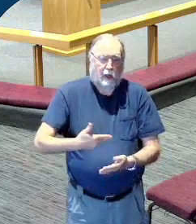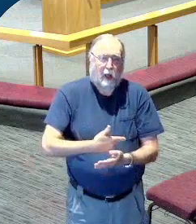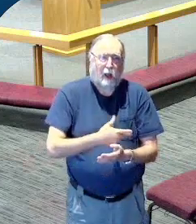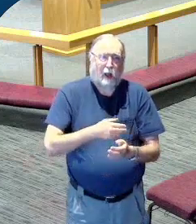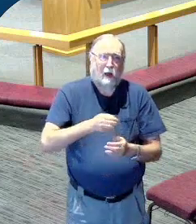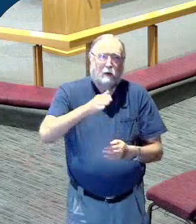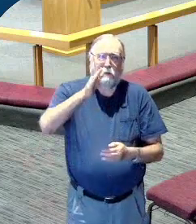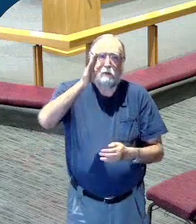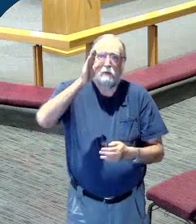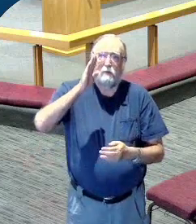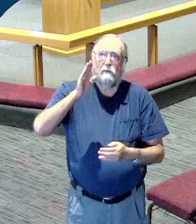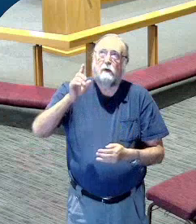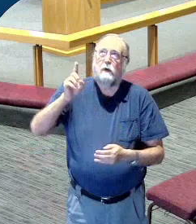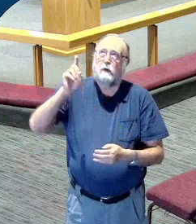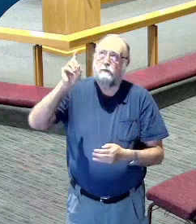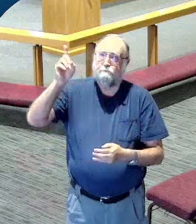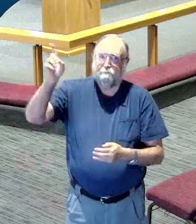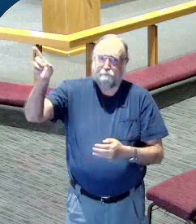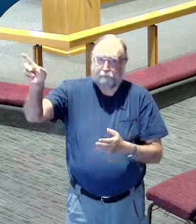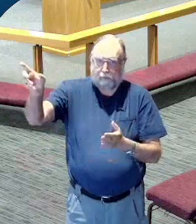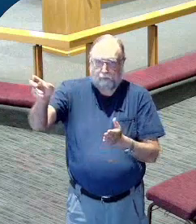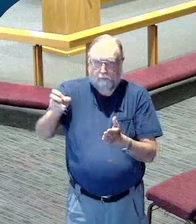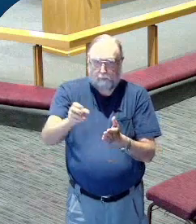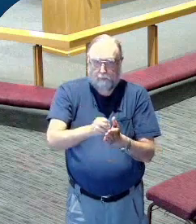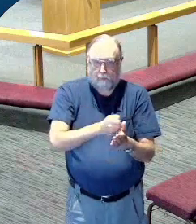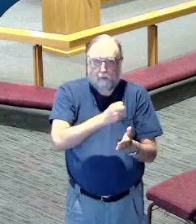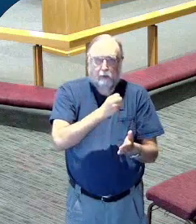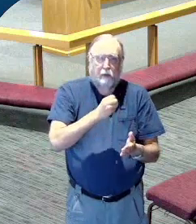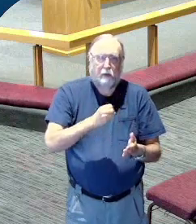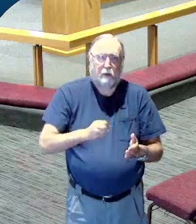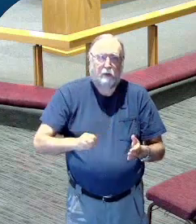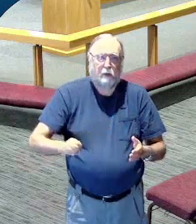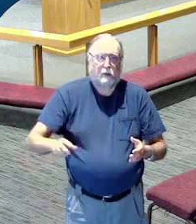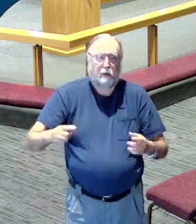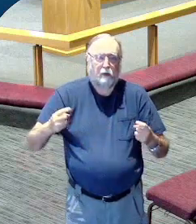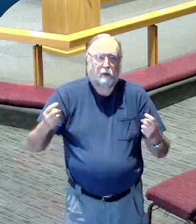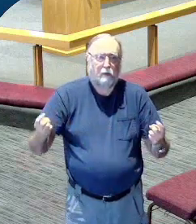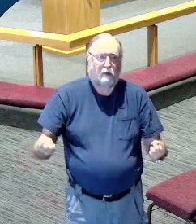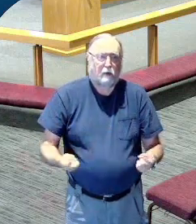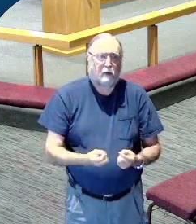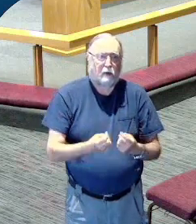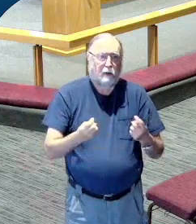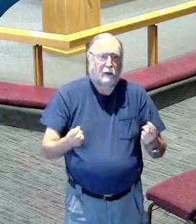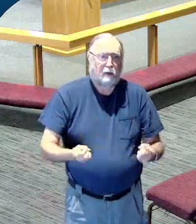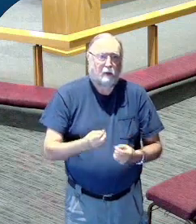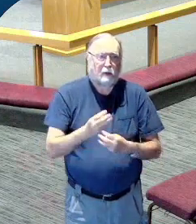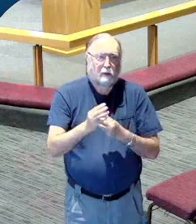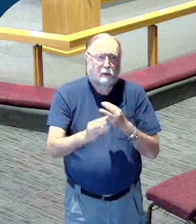Amen.